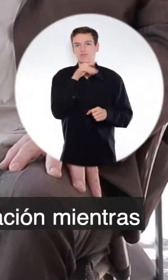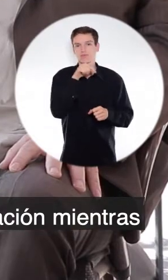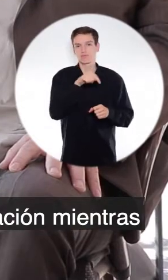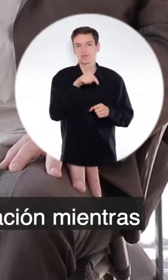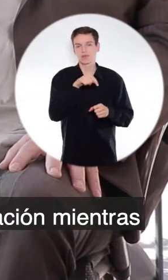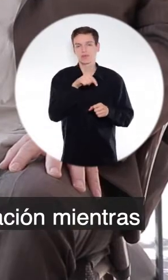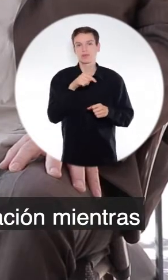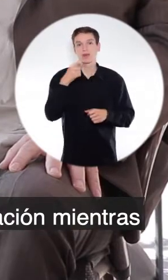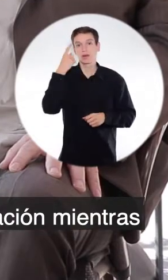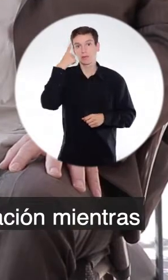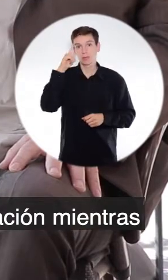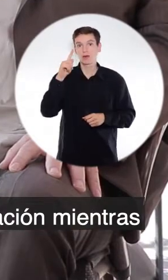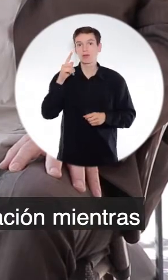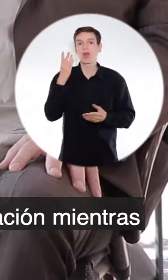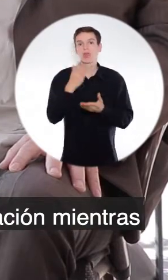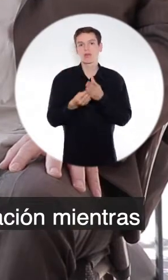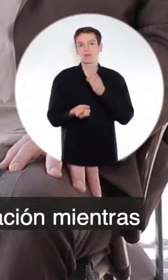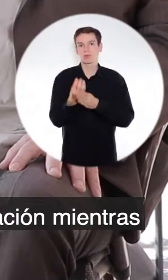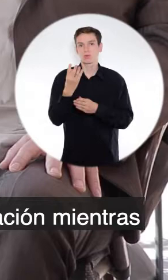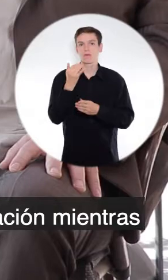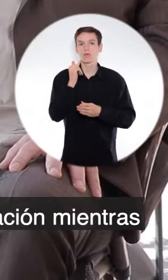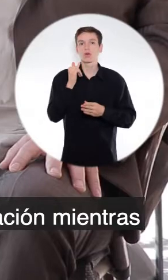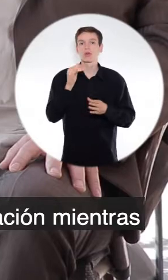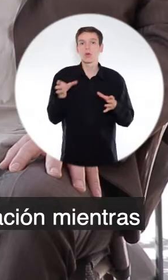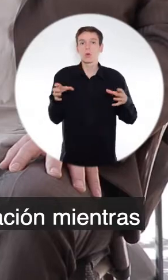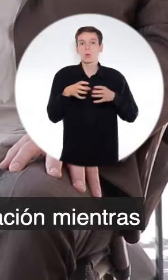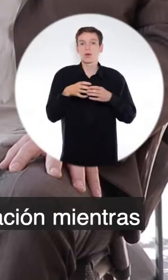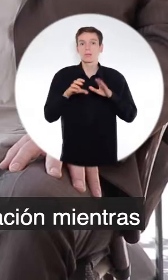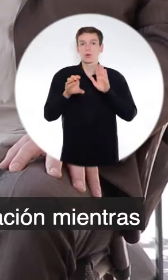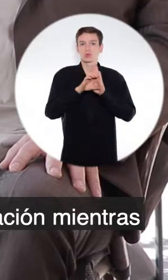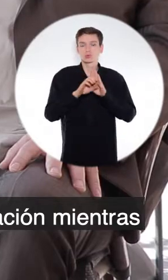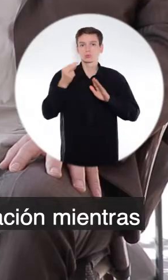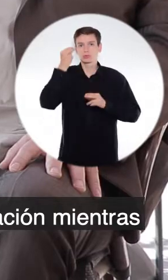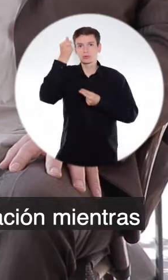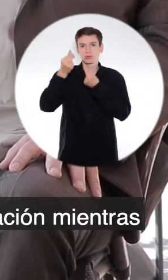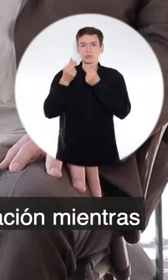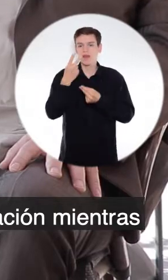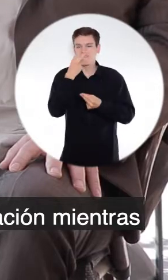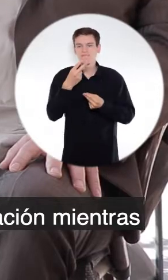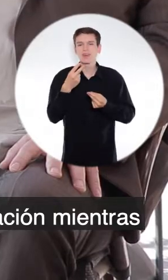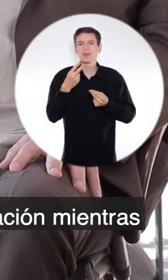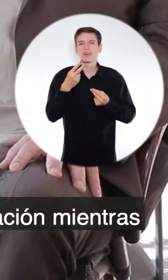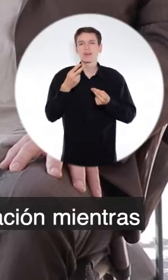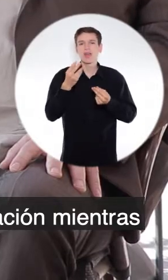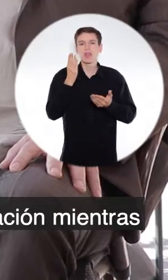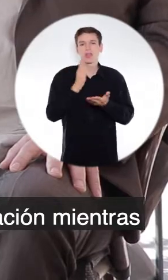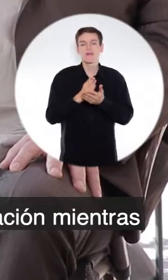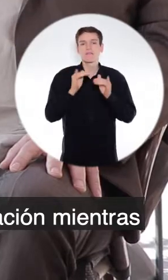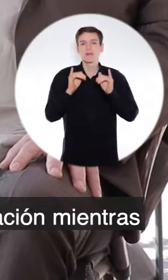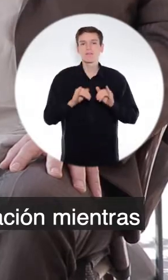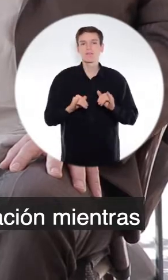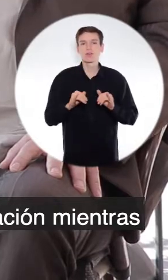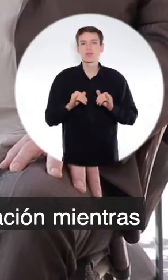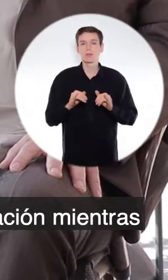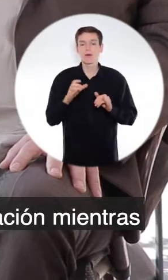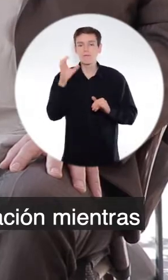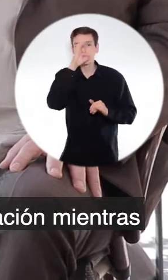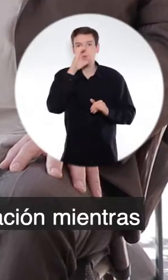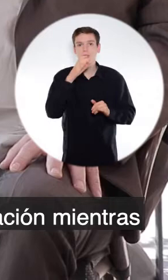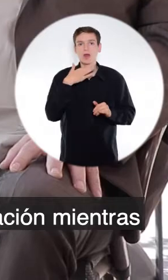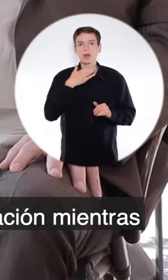work, do you see mechanisms to have some feedback from civil society while